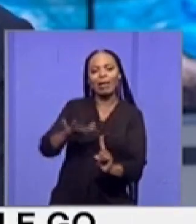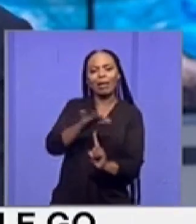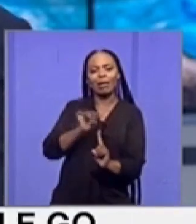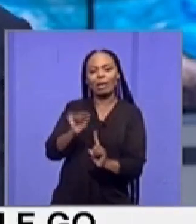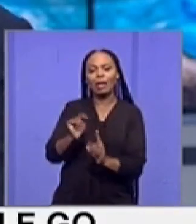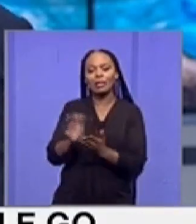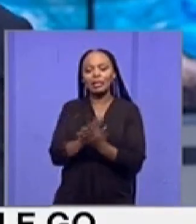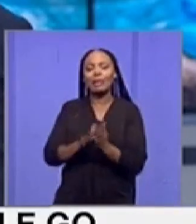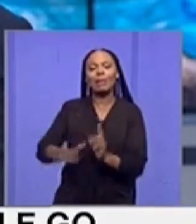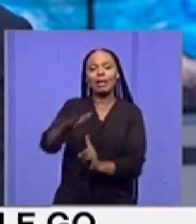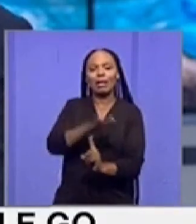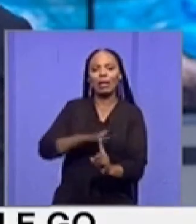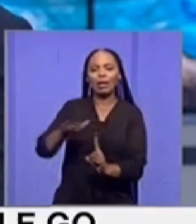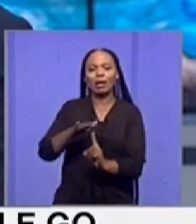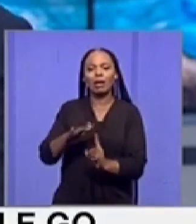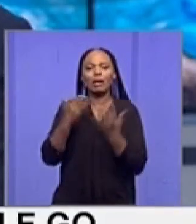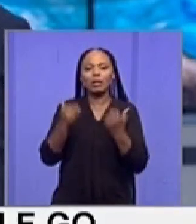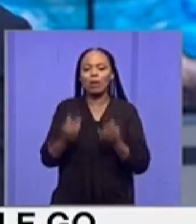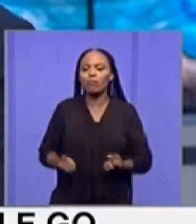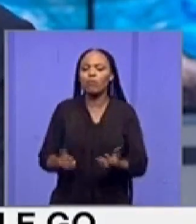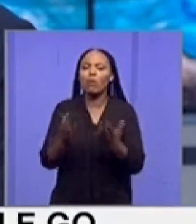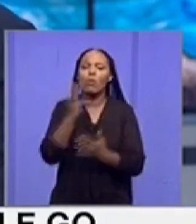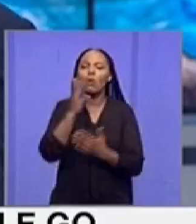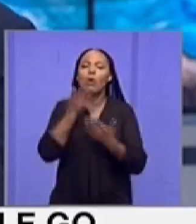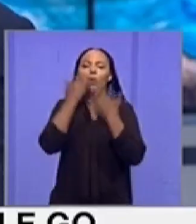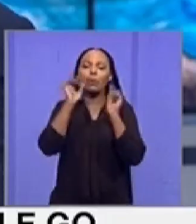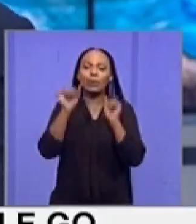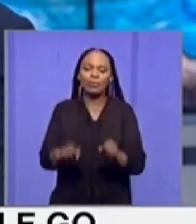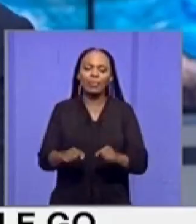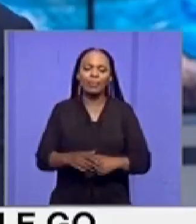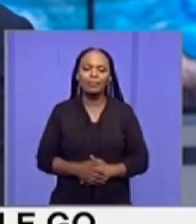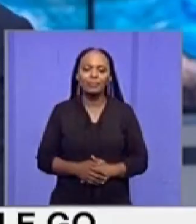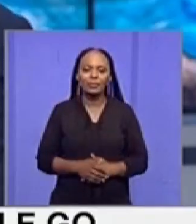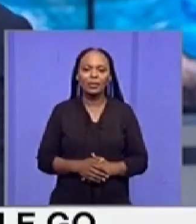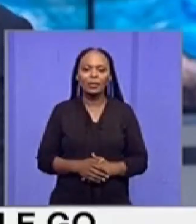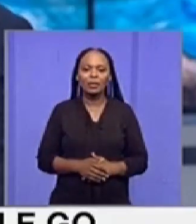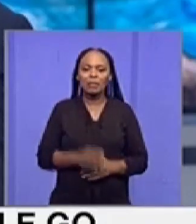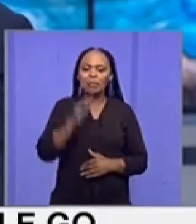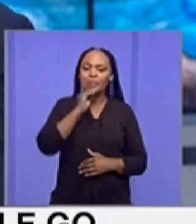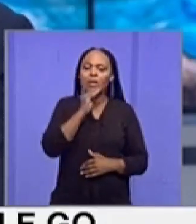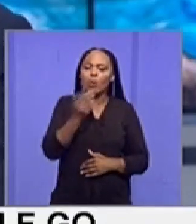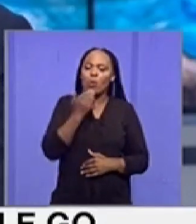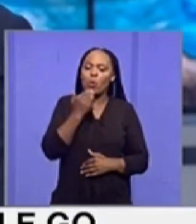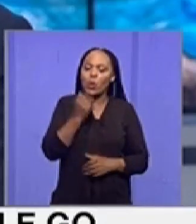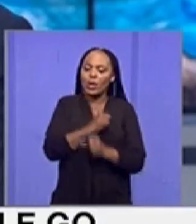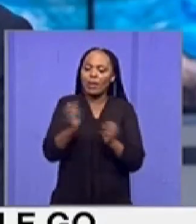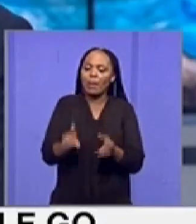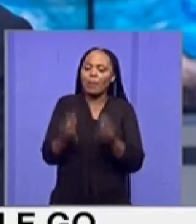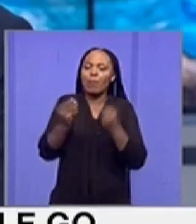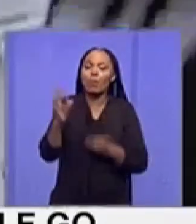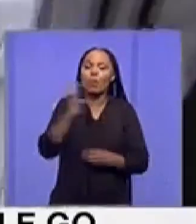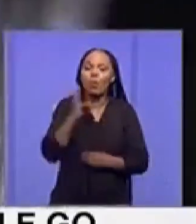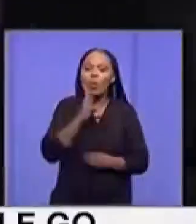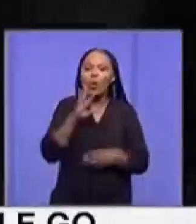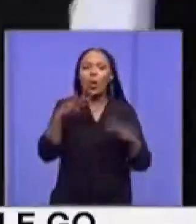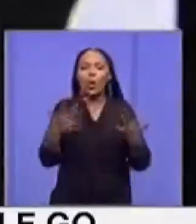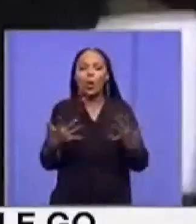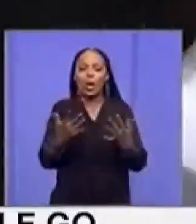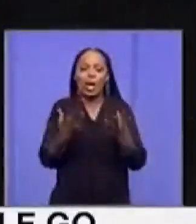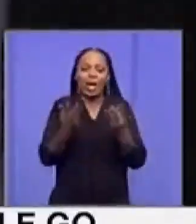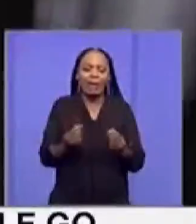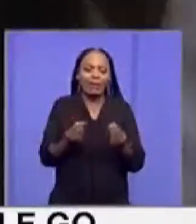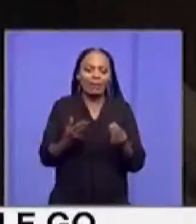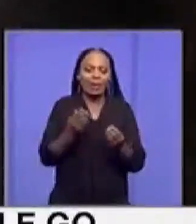that have not been provided. In other words, who have not yet received or have had